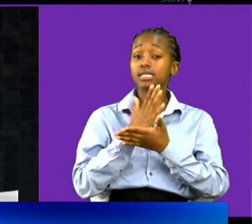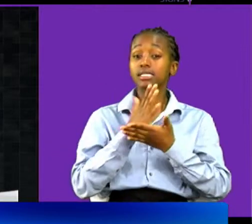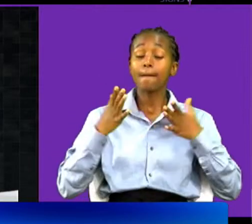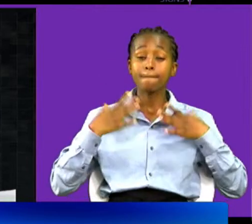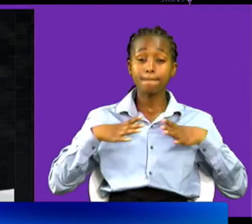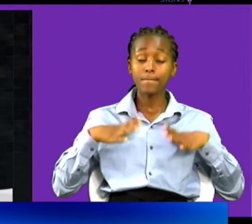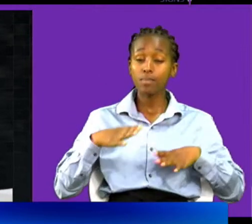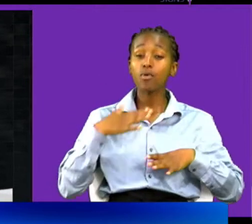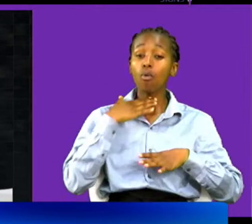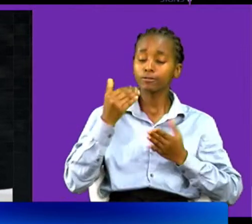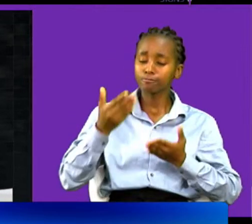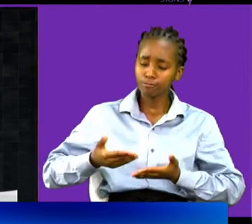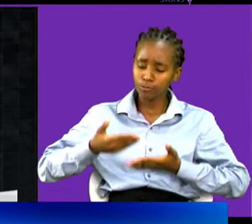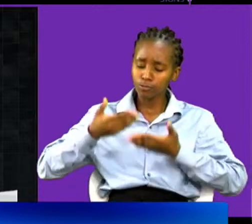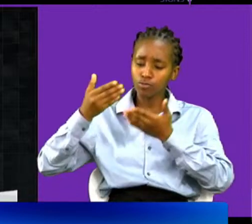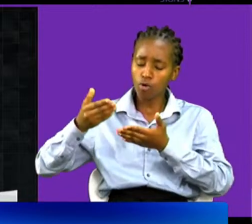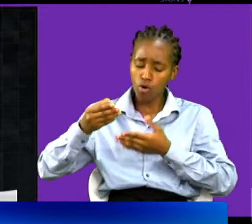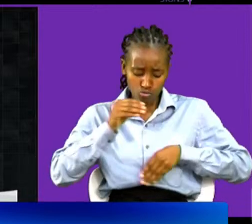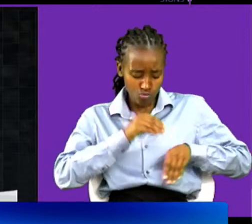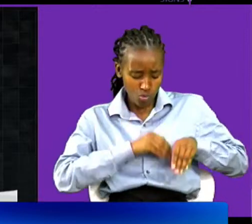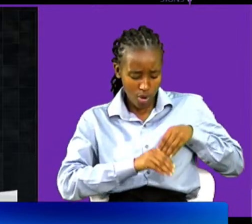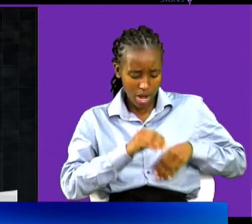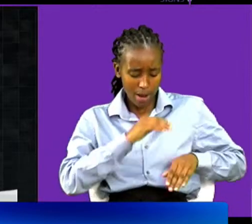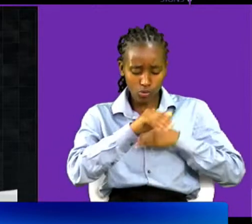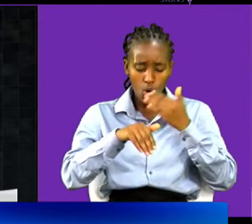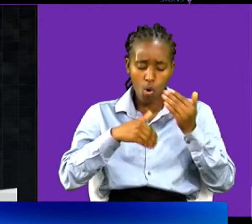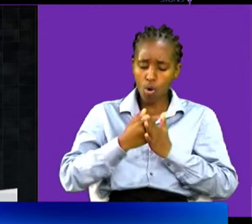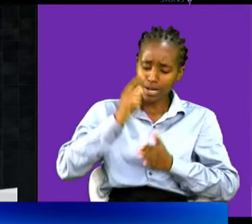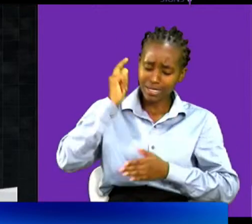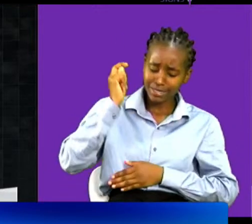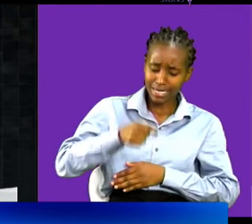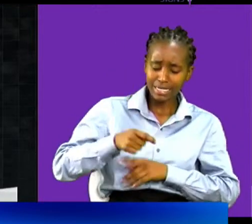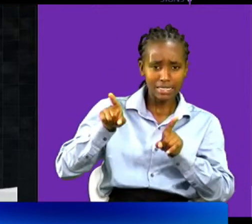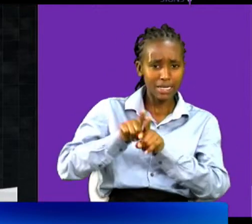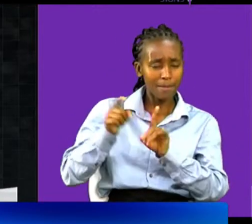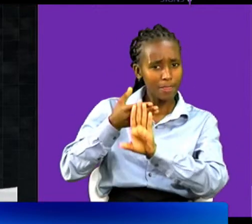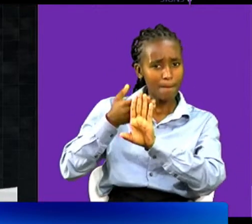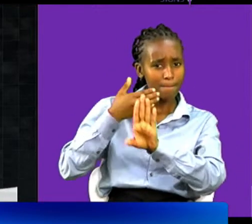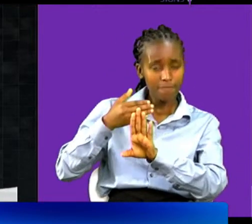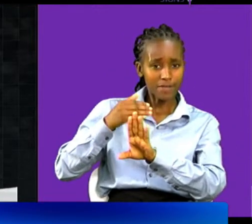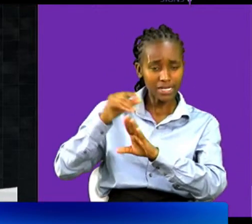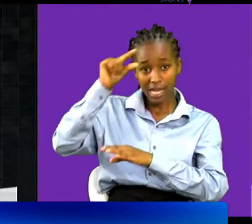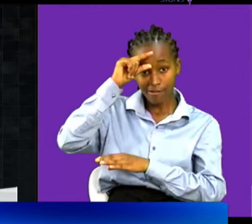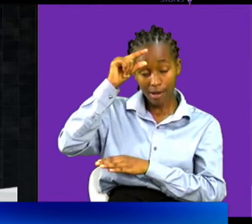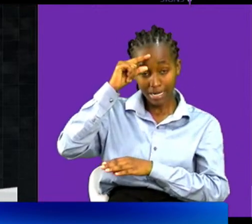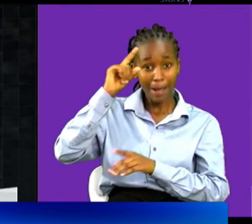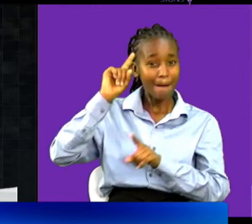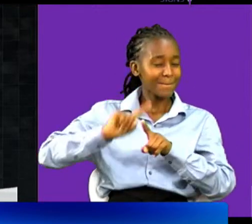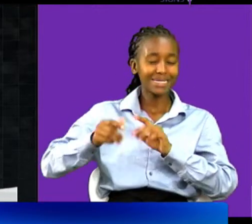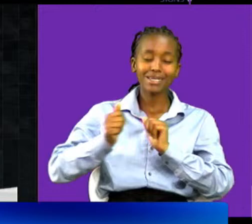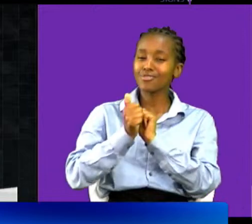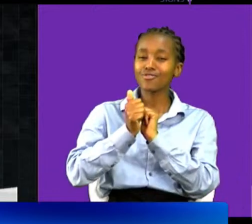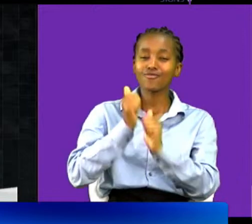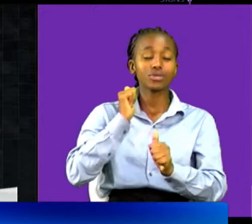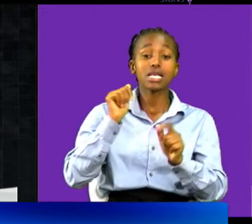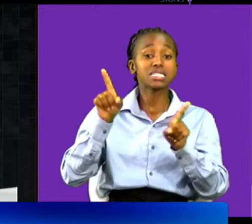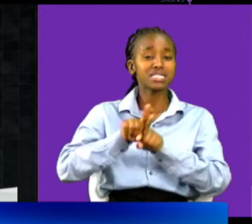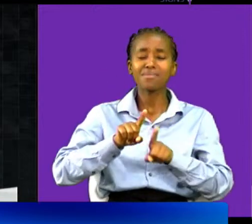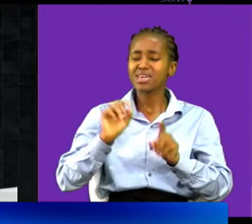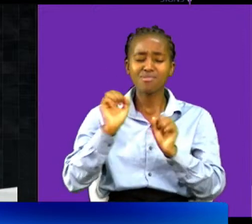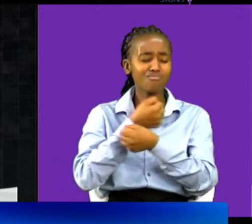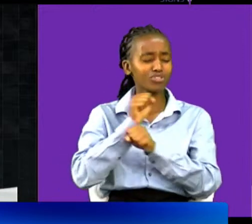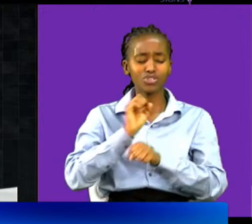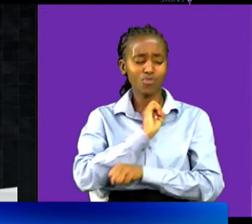bribe judges like the previous government did, but he refuses, adding that he won't be scared by court